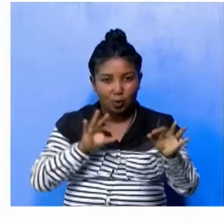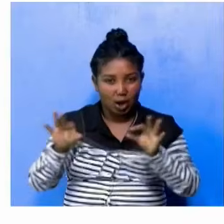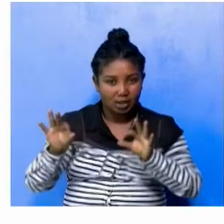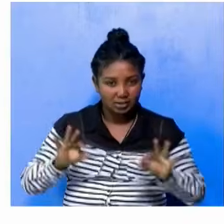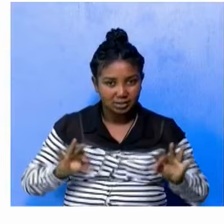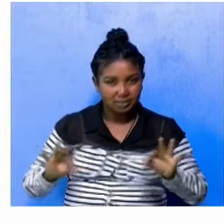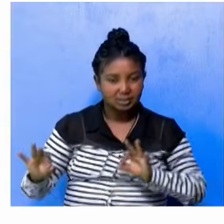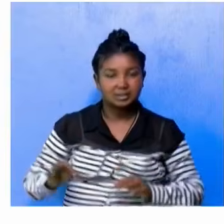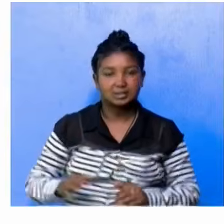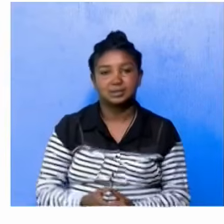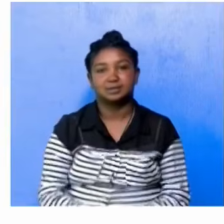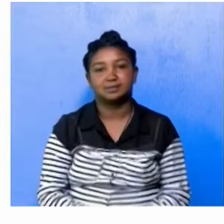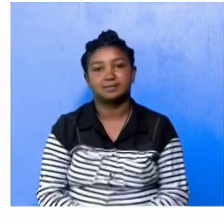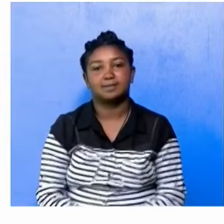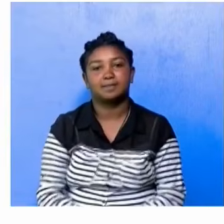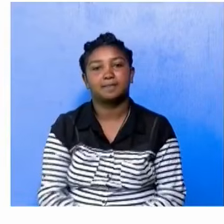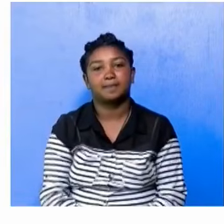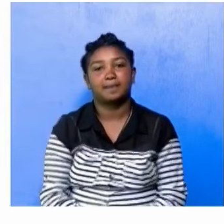Activity 2.